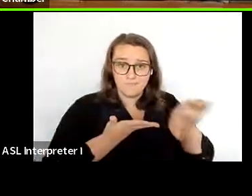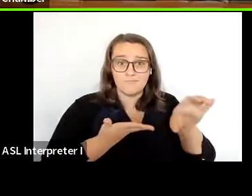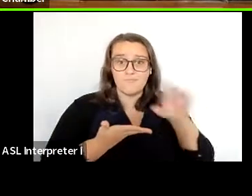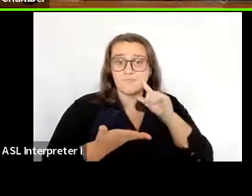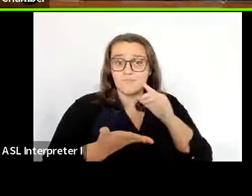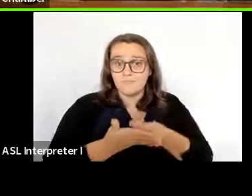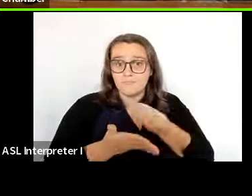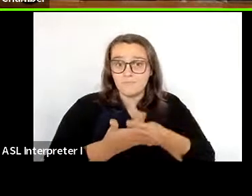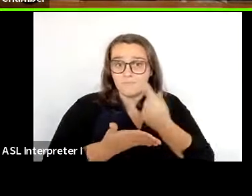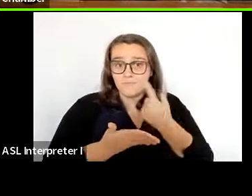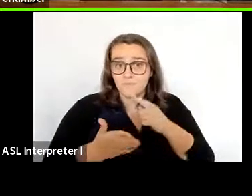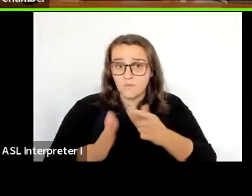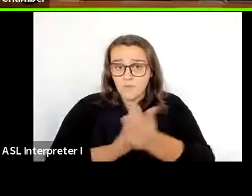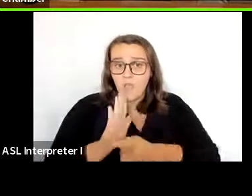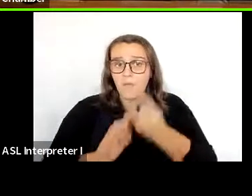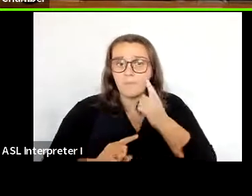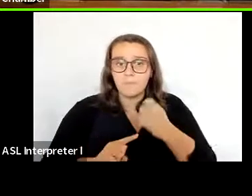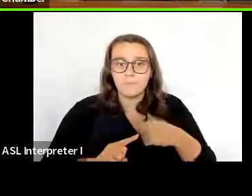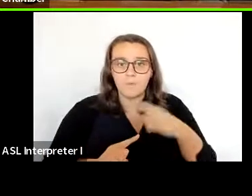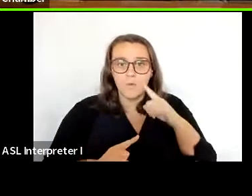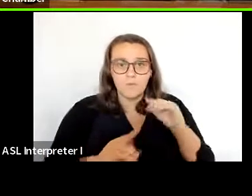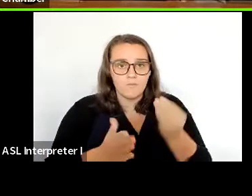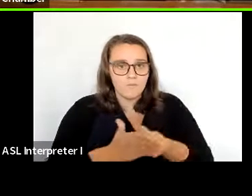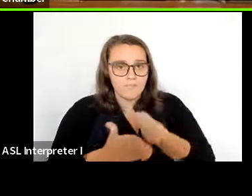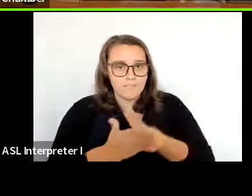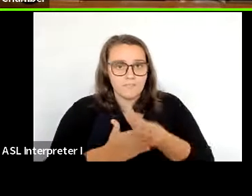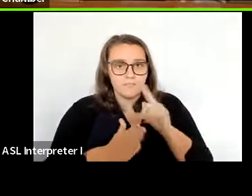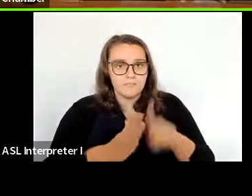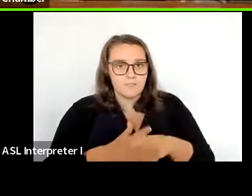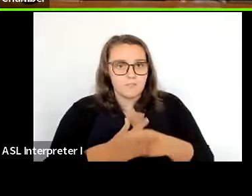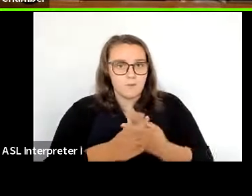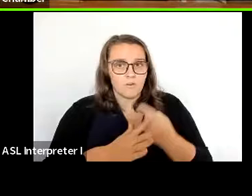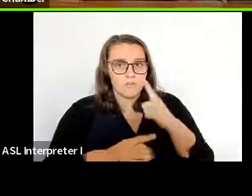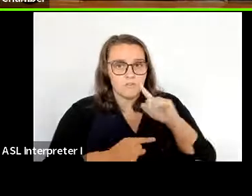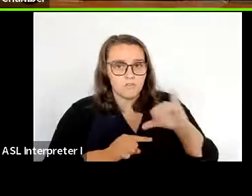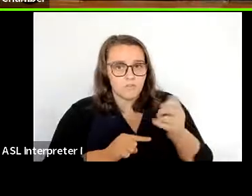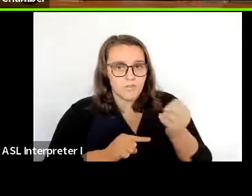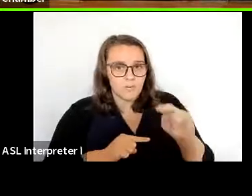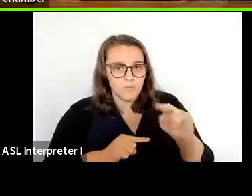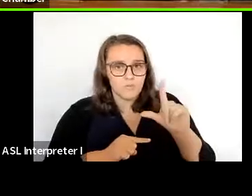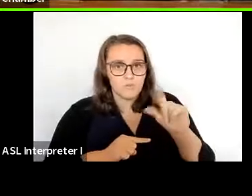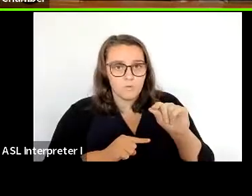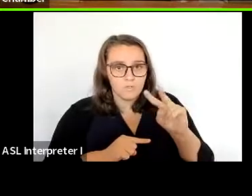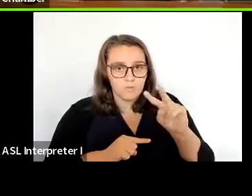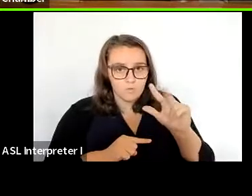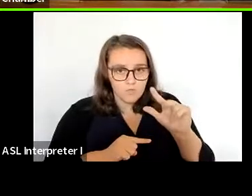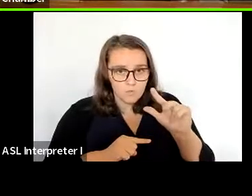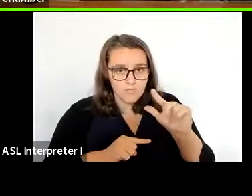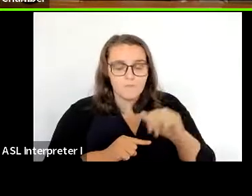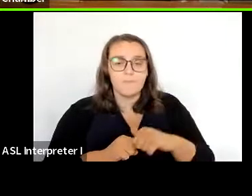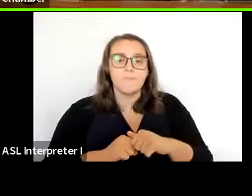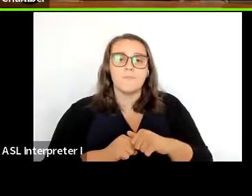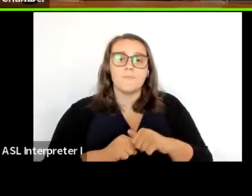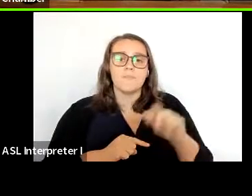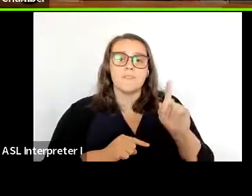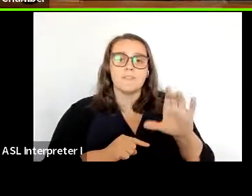legislation. Because of that funding, starting in January 2023, our DC government employees will